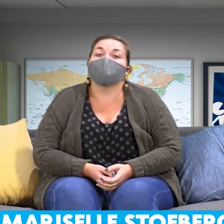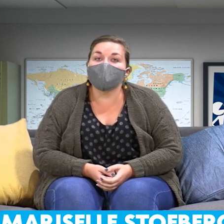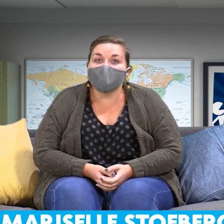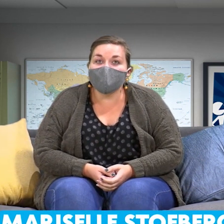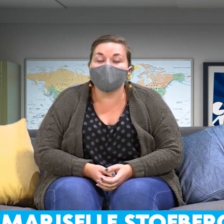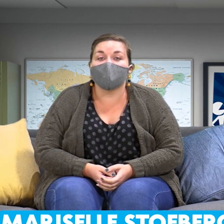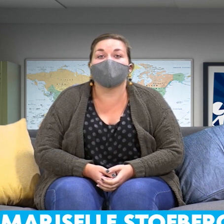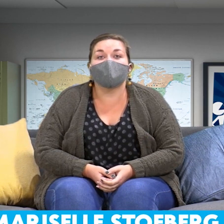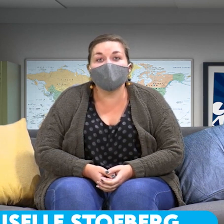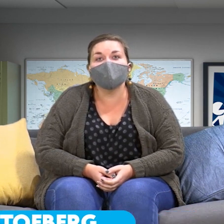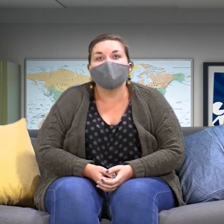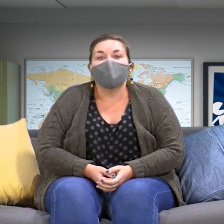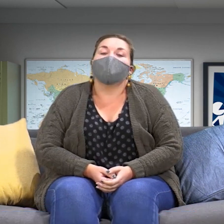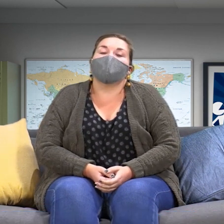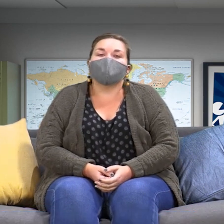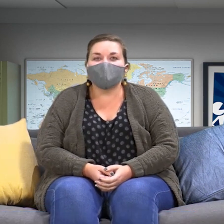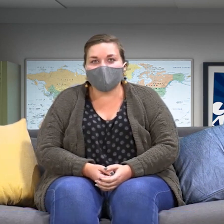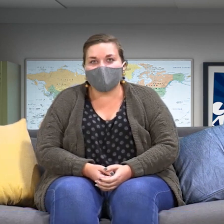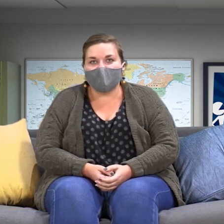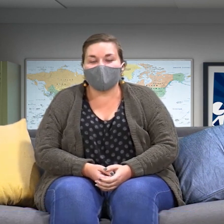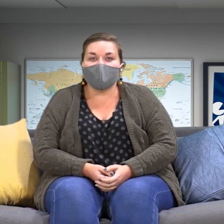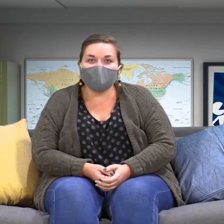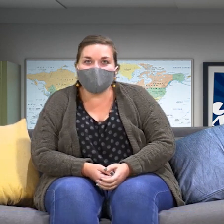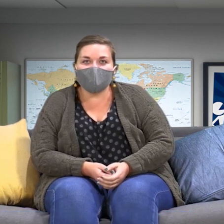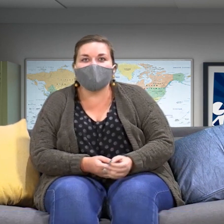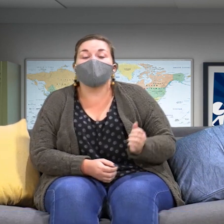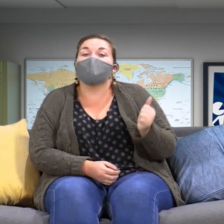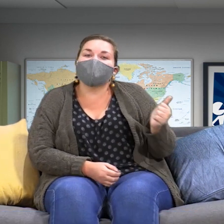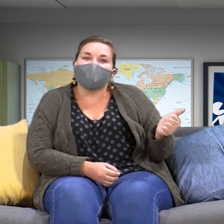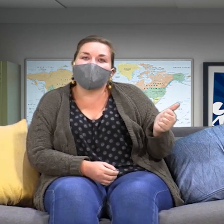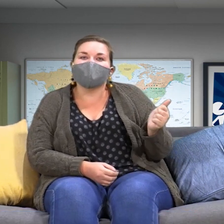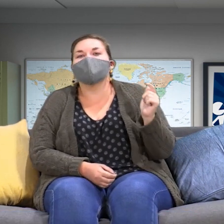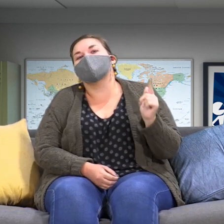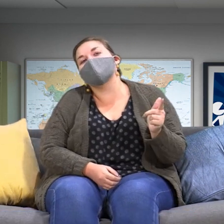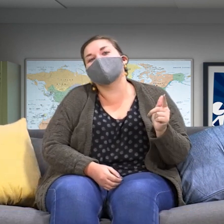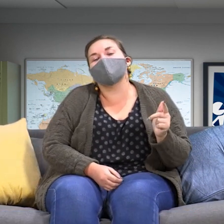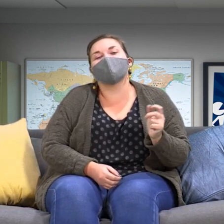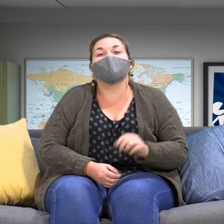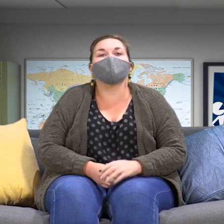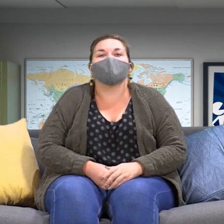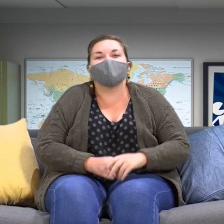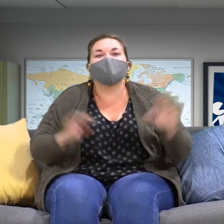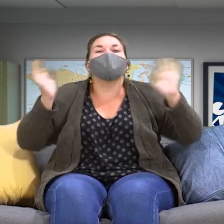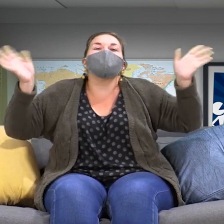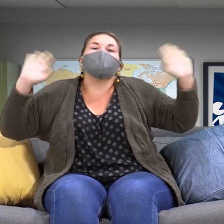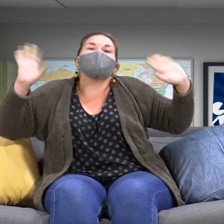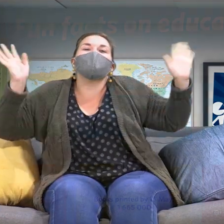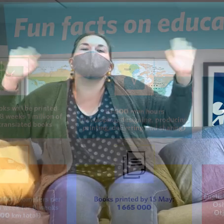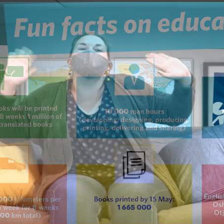Elizabeth Joseph did with one of our teachers. And that's it for today. So please remember, wash your hands, stay safe, sanitize,